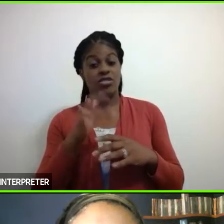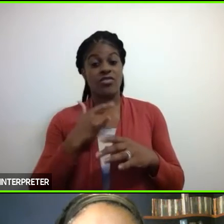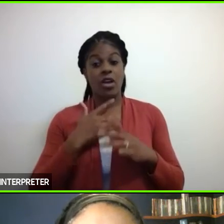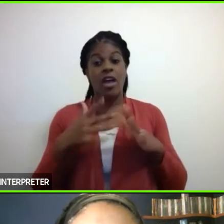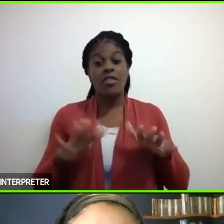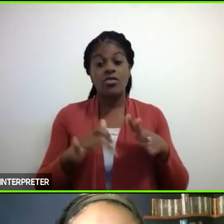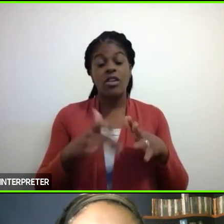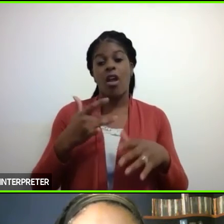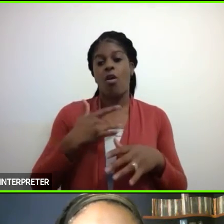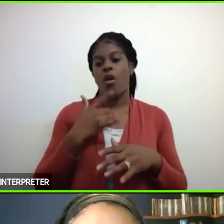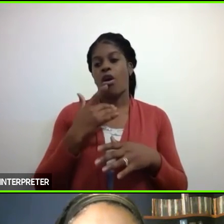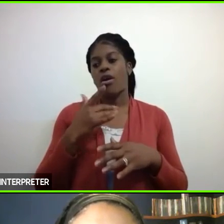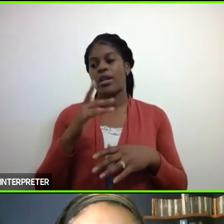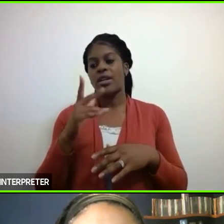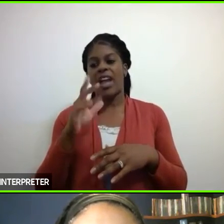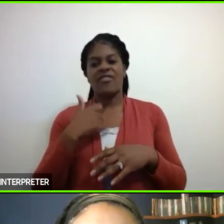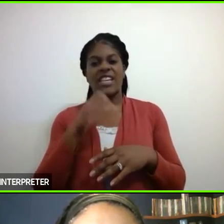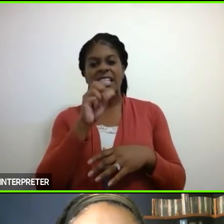of PTSD,